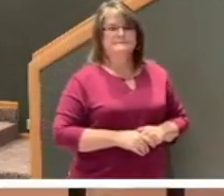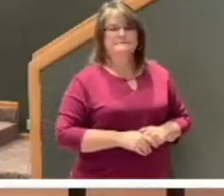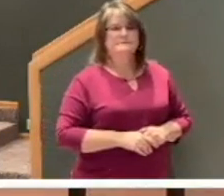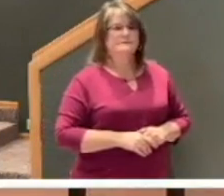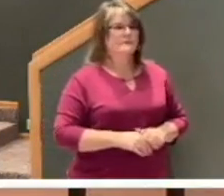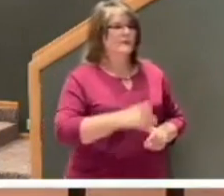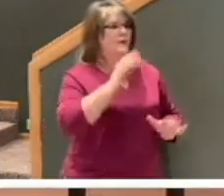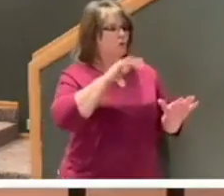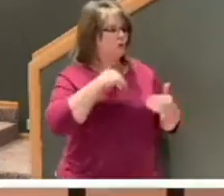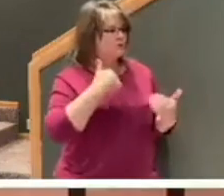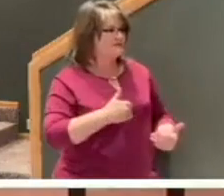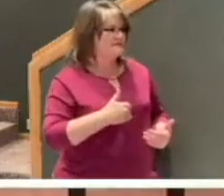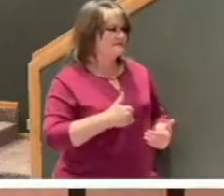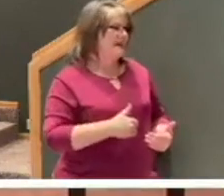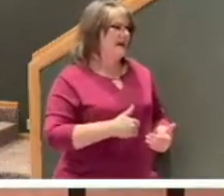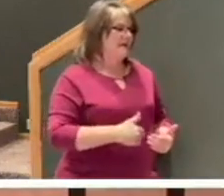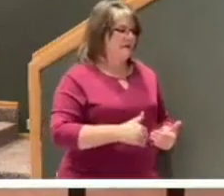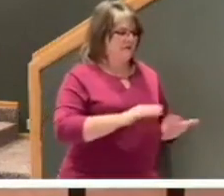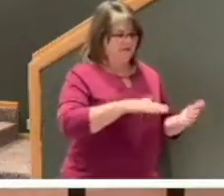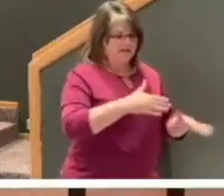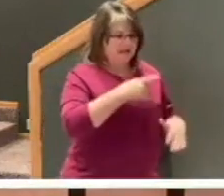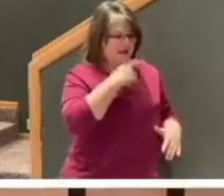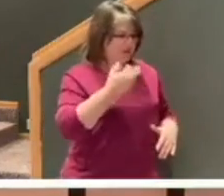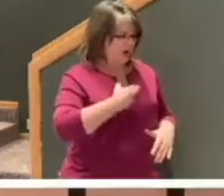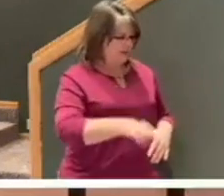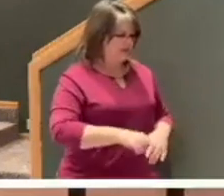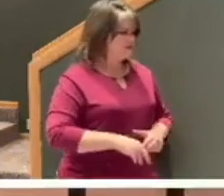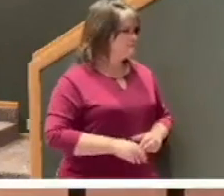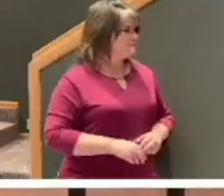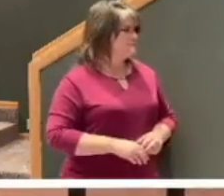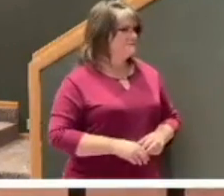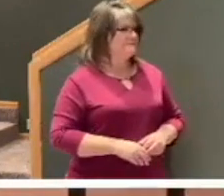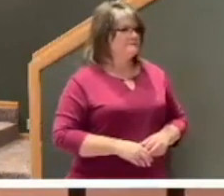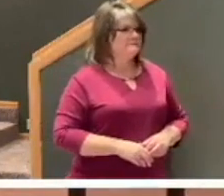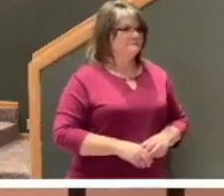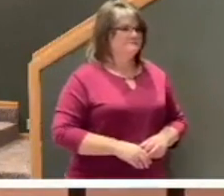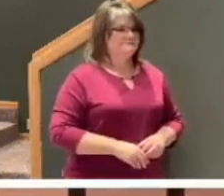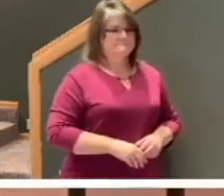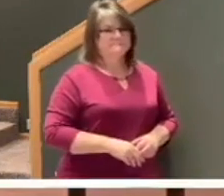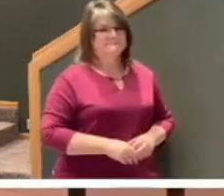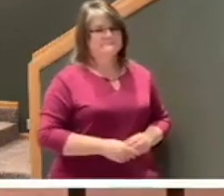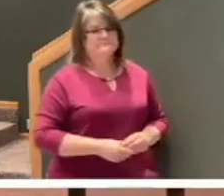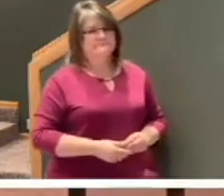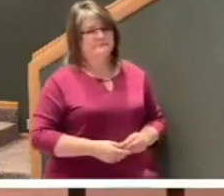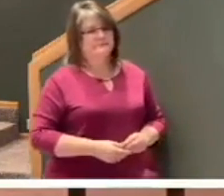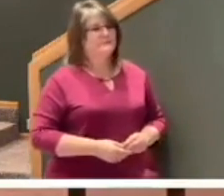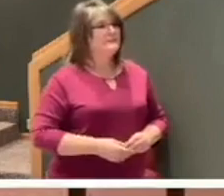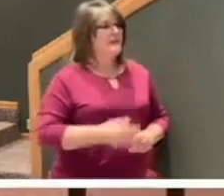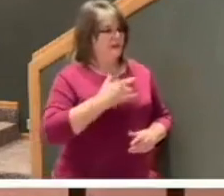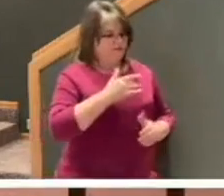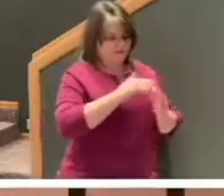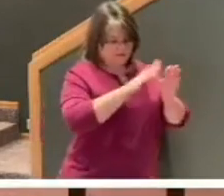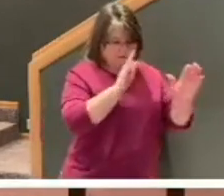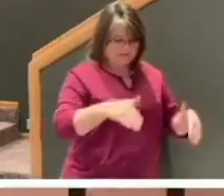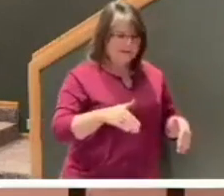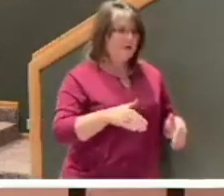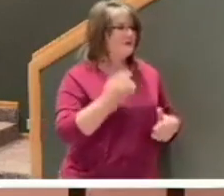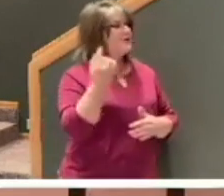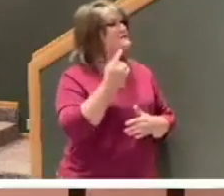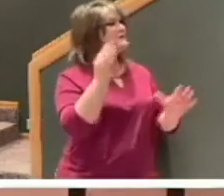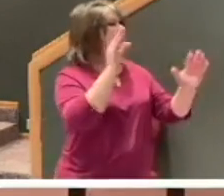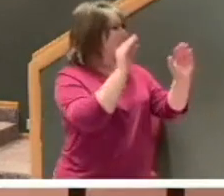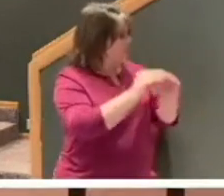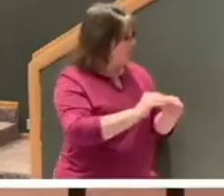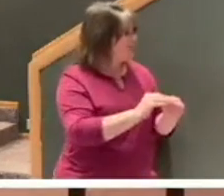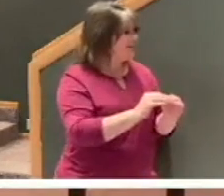Who's tired of stale, dead, dry religion and senses in this house that there's something